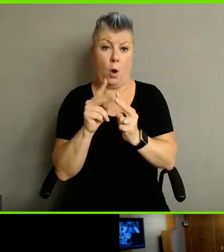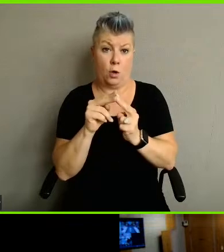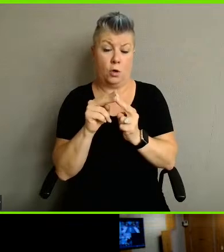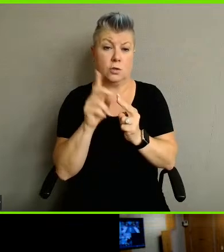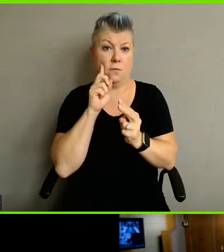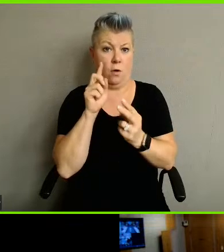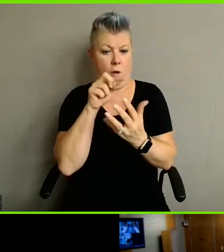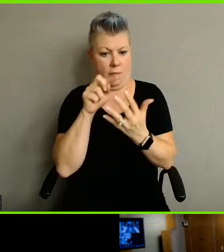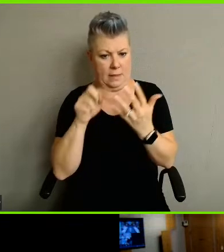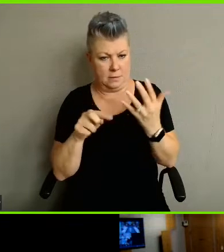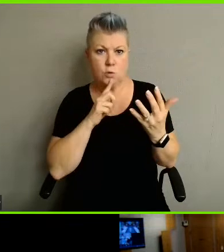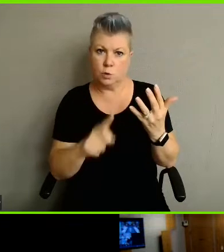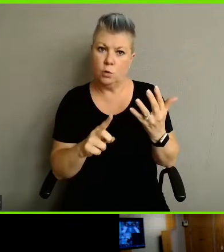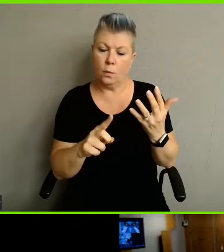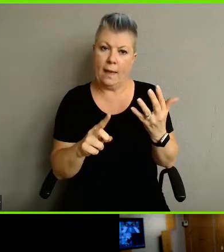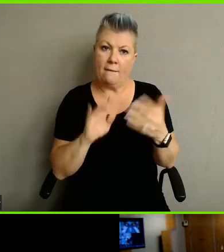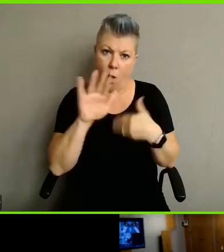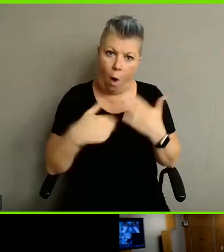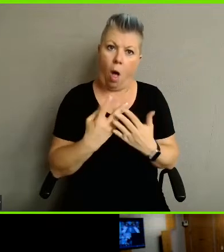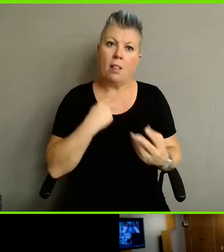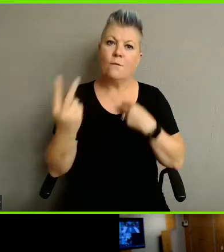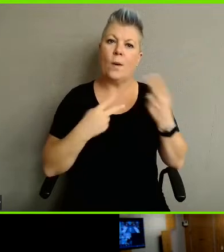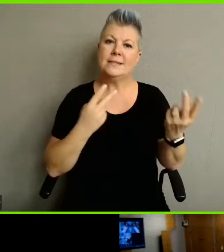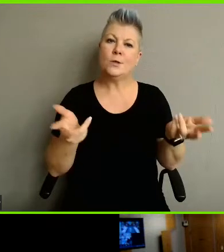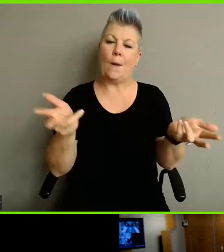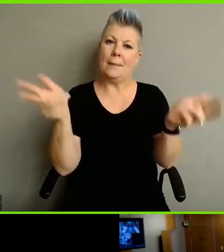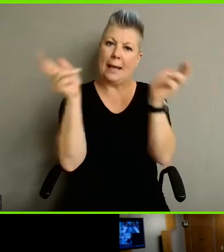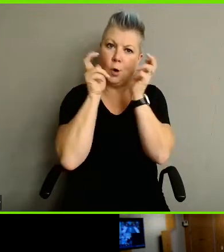to try to continue that we have all voices.